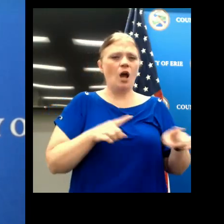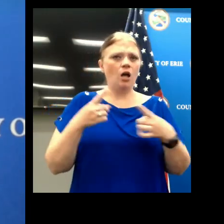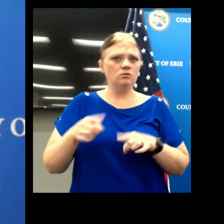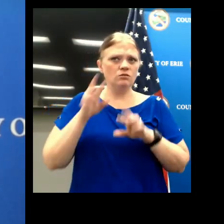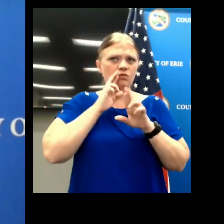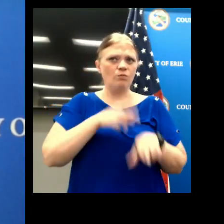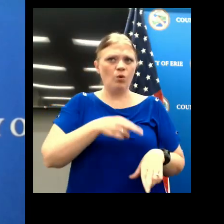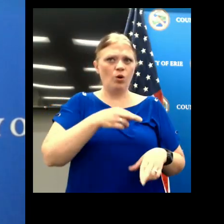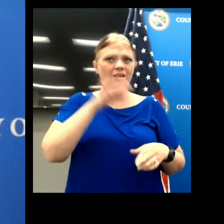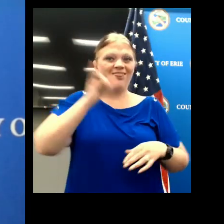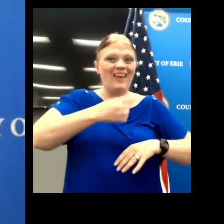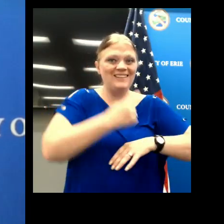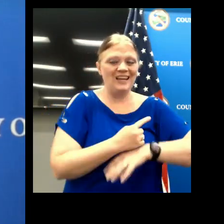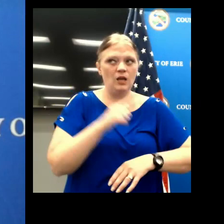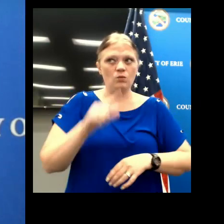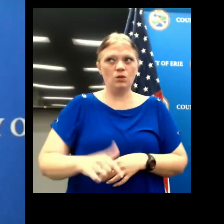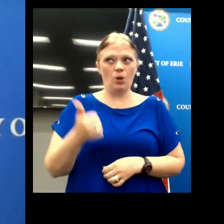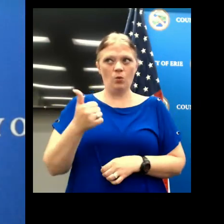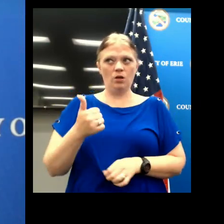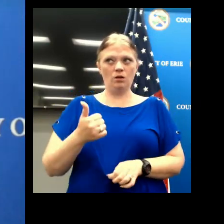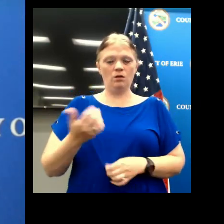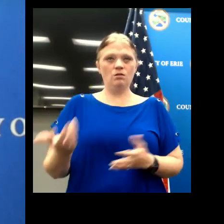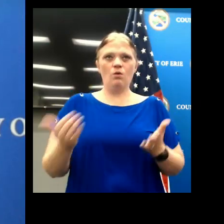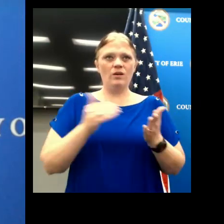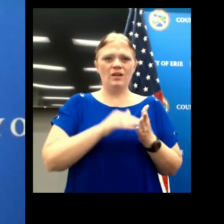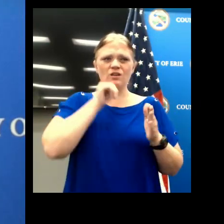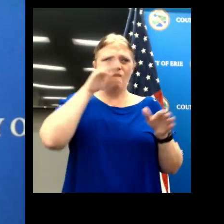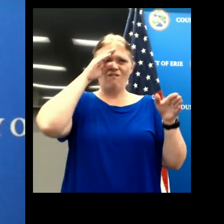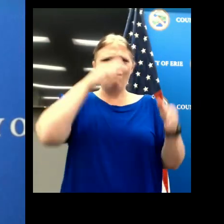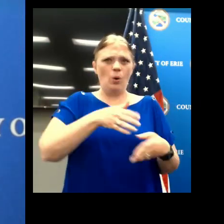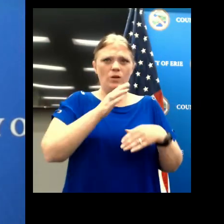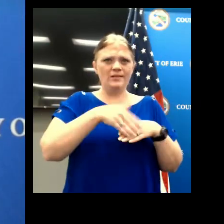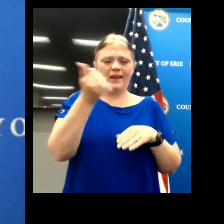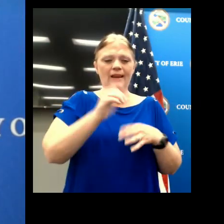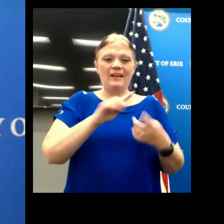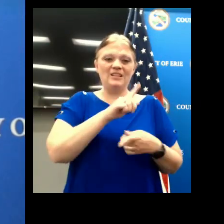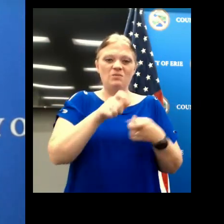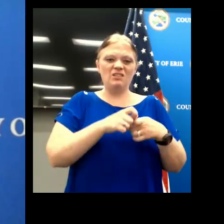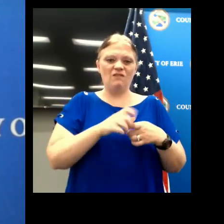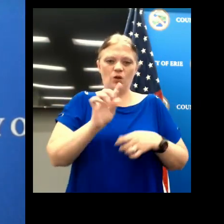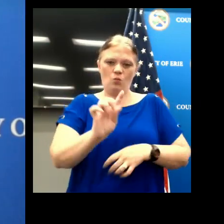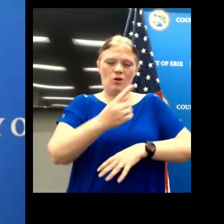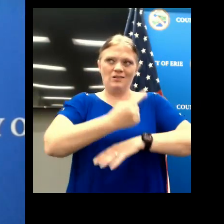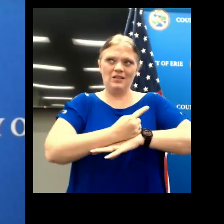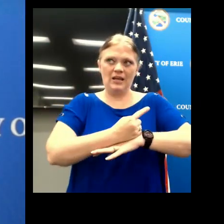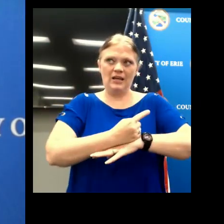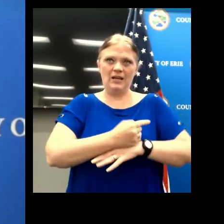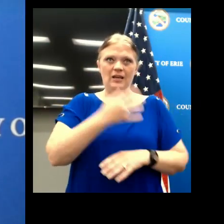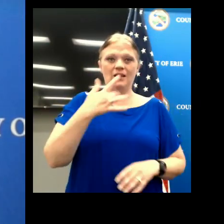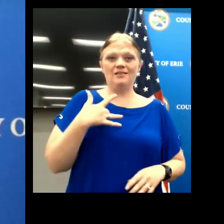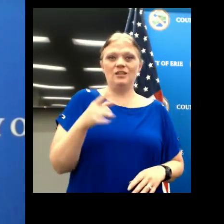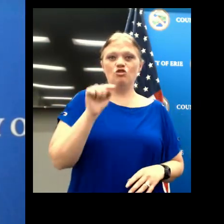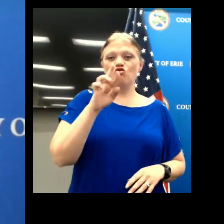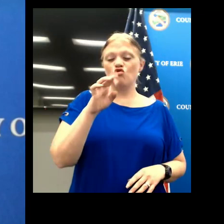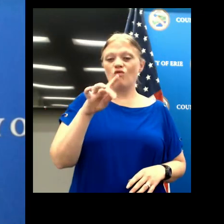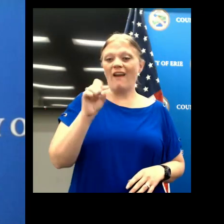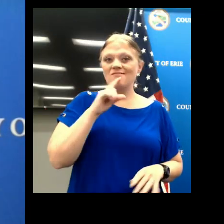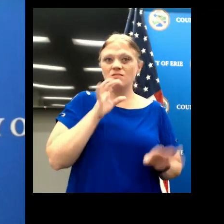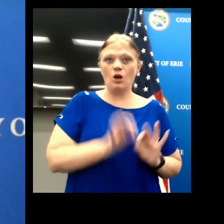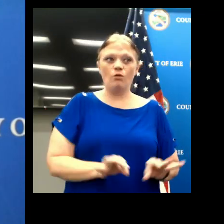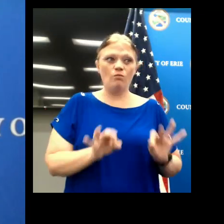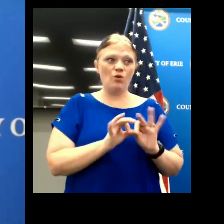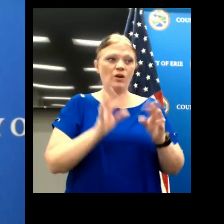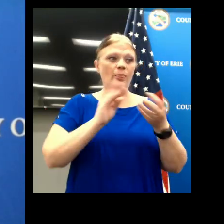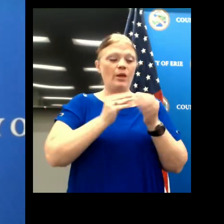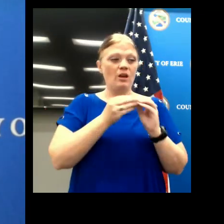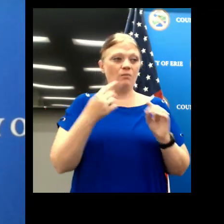to us that day was lower. So again, I wouldn't focus on any particular one day. That's why trends are important. The numbers